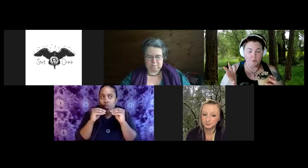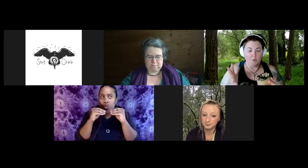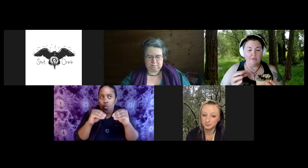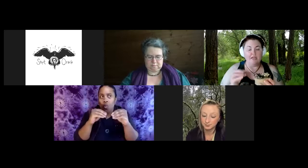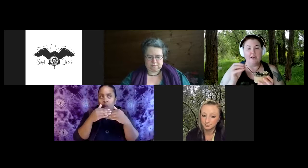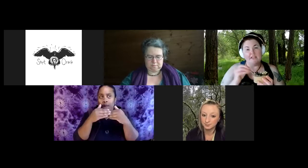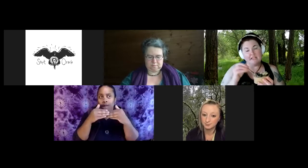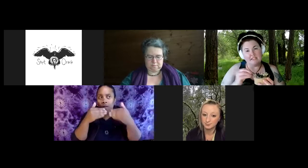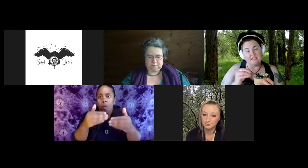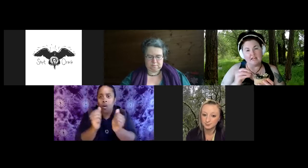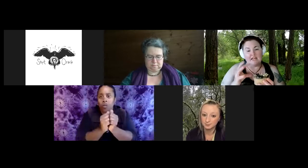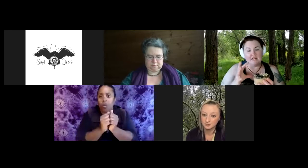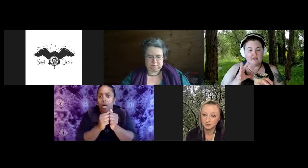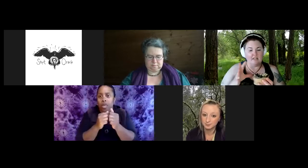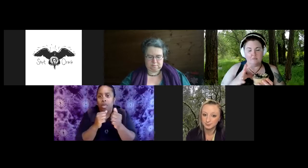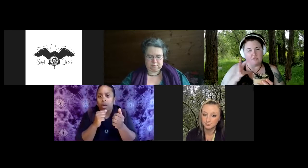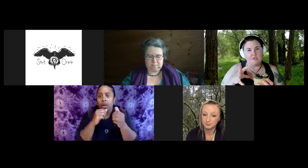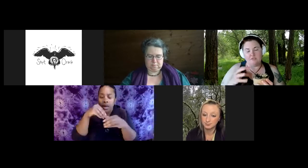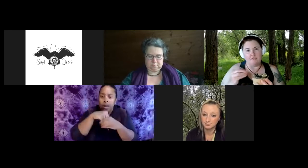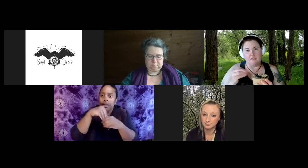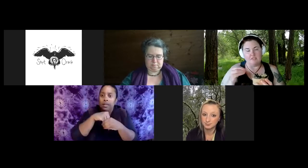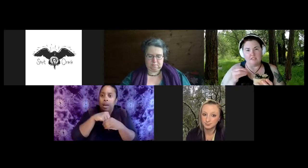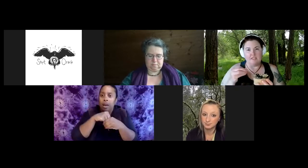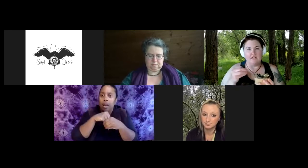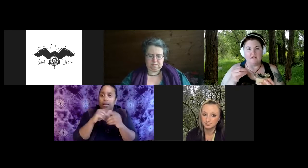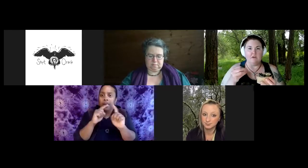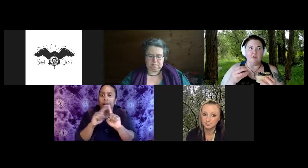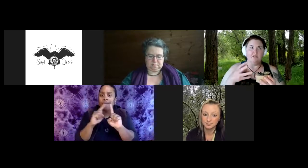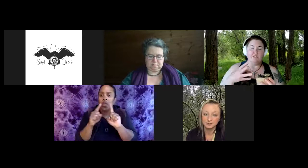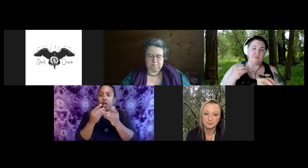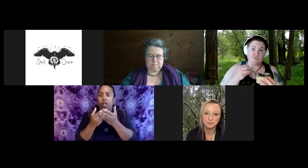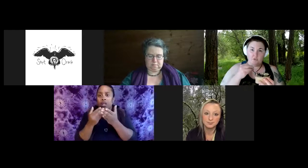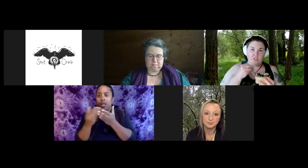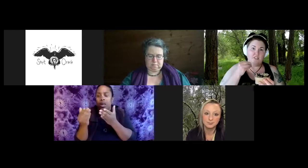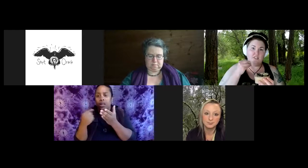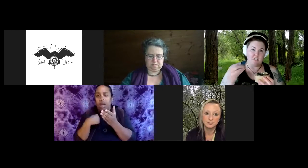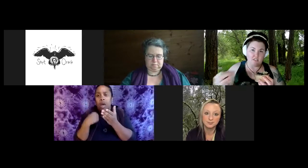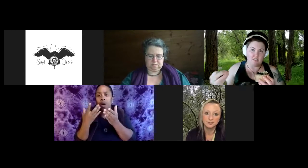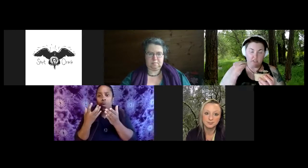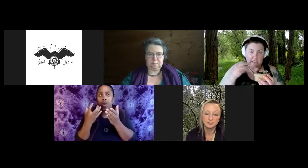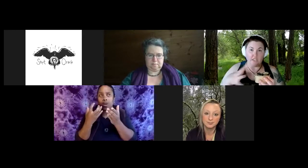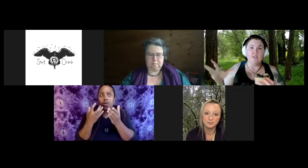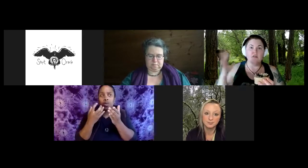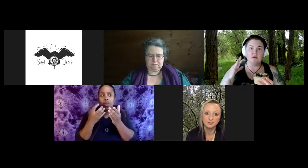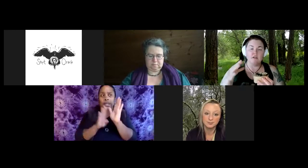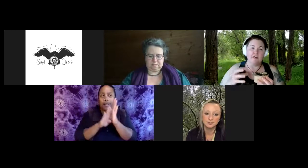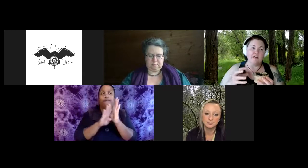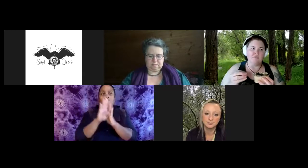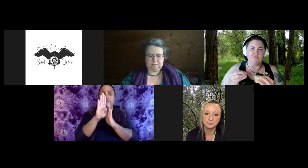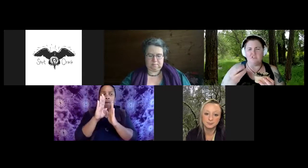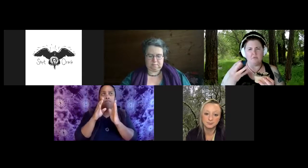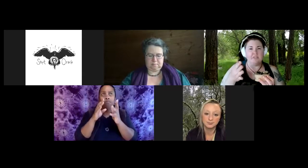to bloom. And then inside, there's all different things that I wanted to come to fruition in the next